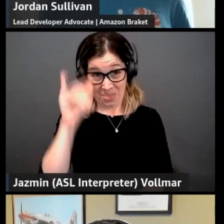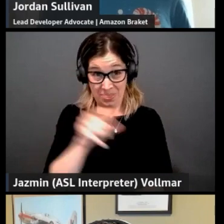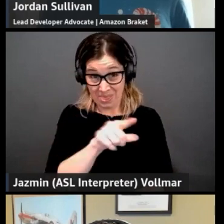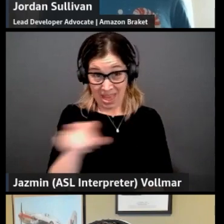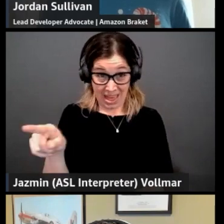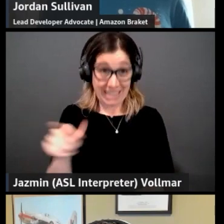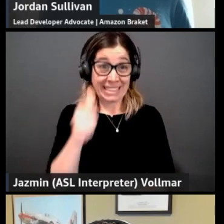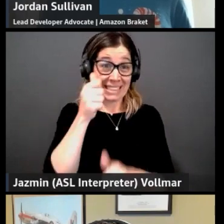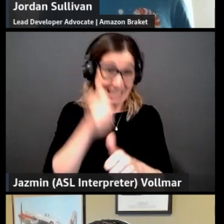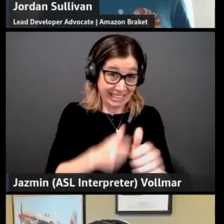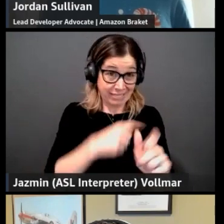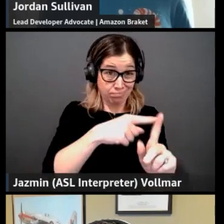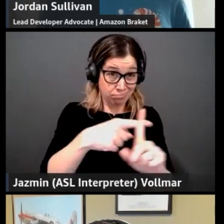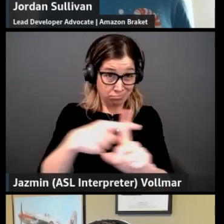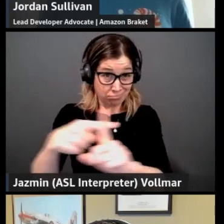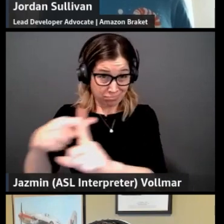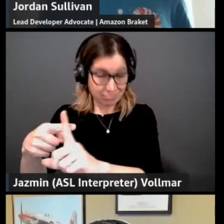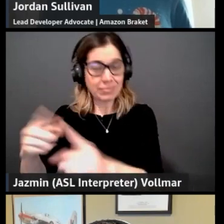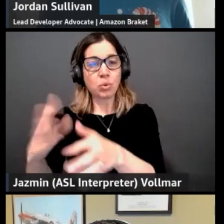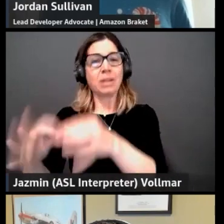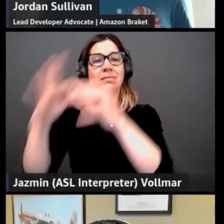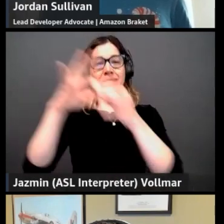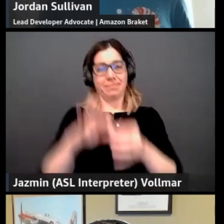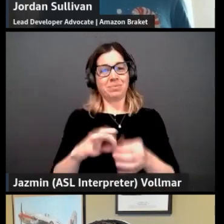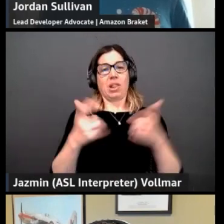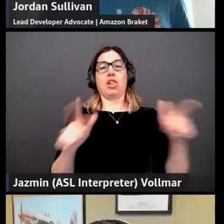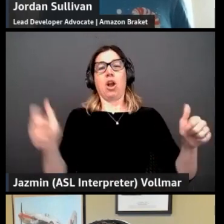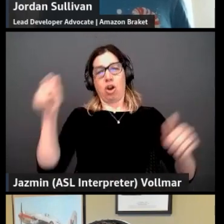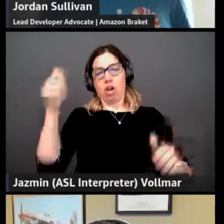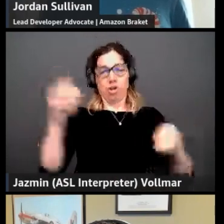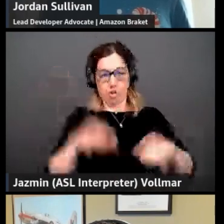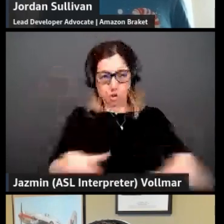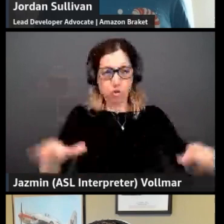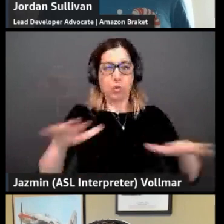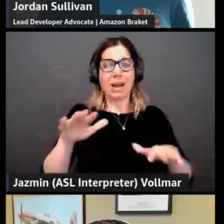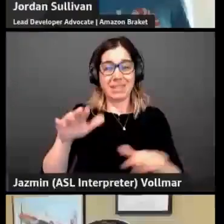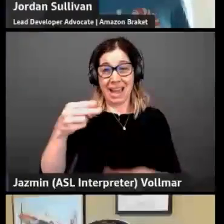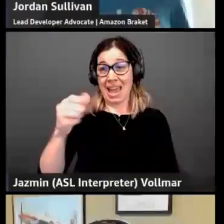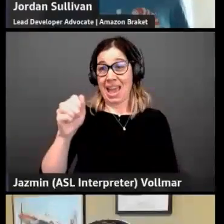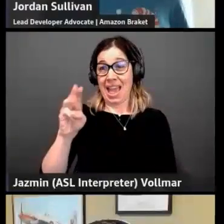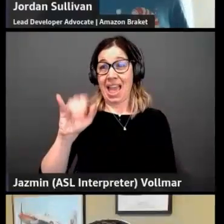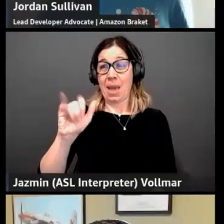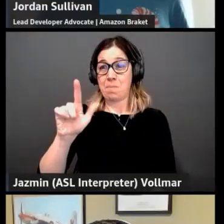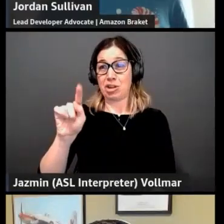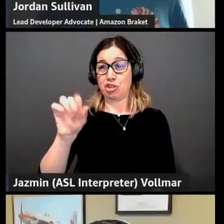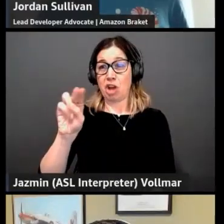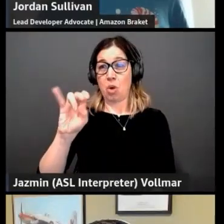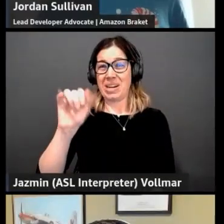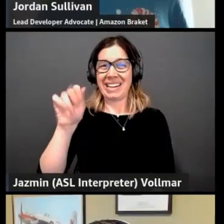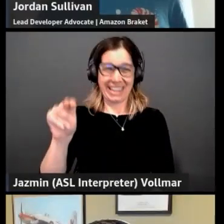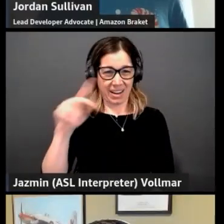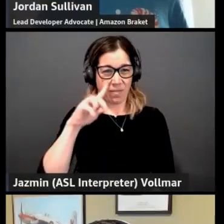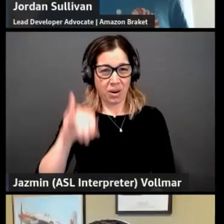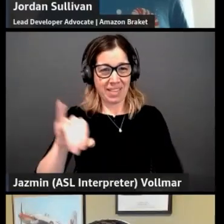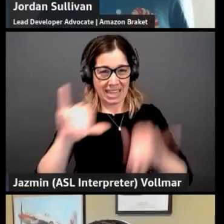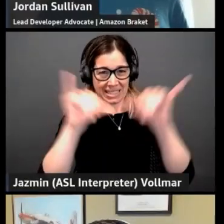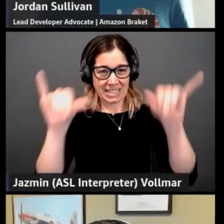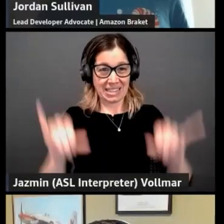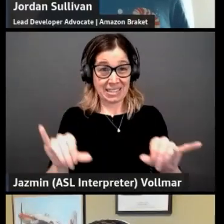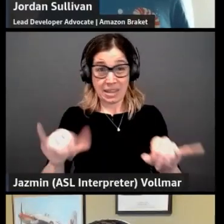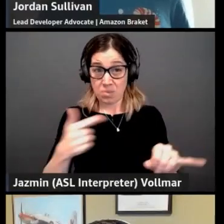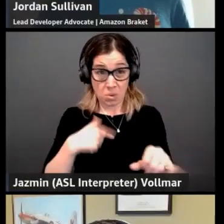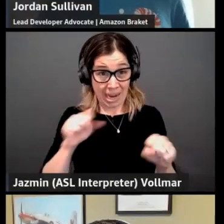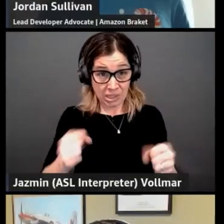atoms corresponds to a larger ground set of the whole of a Hamiltonian of the system. And what I can do, I can alter